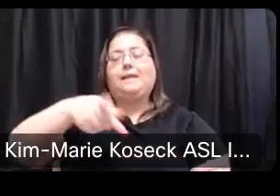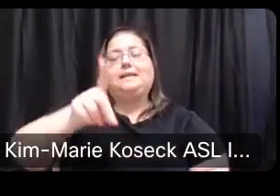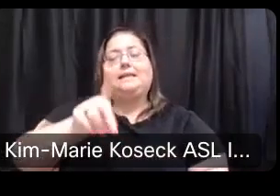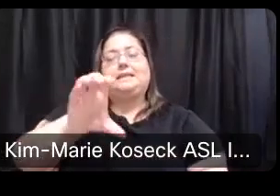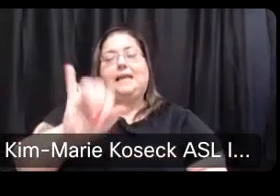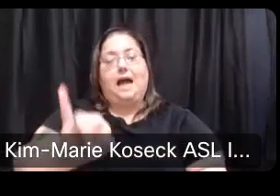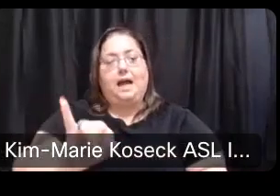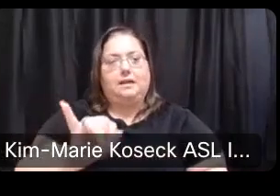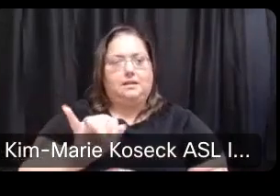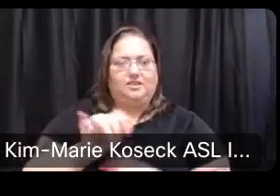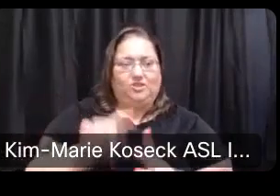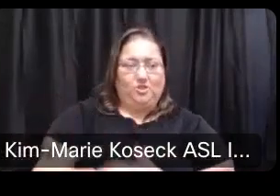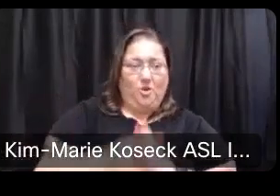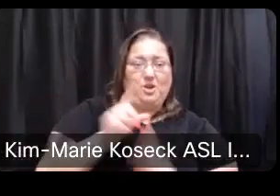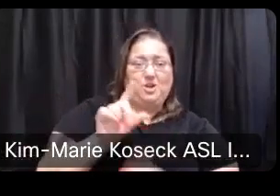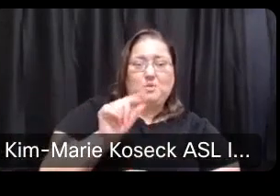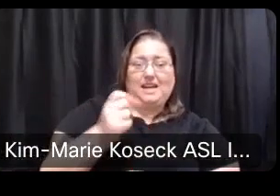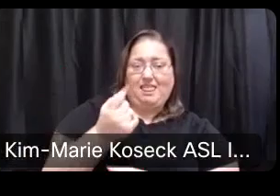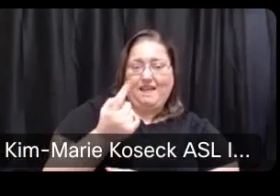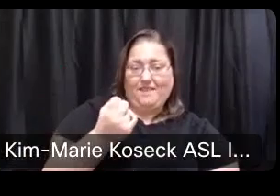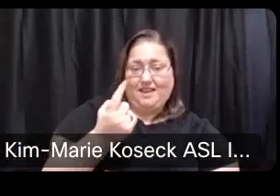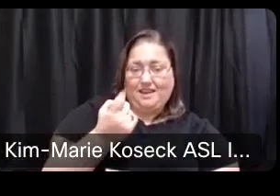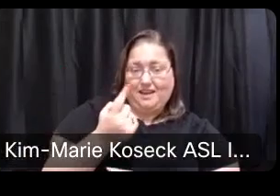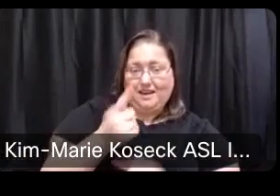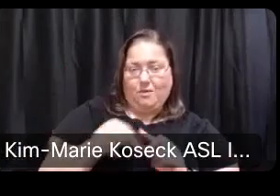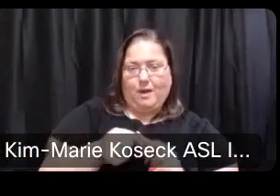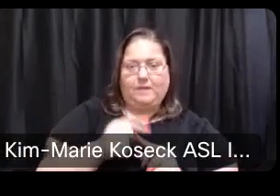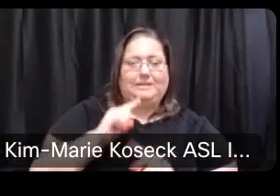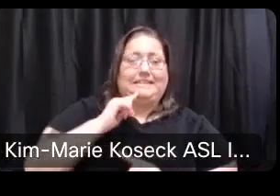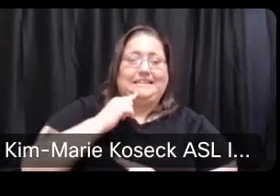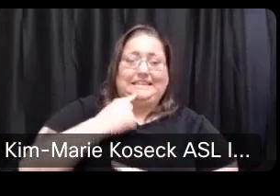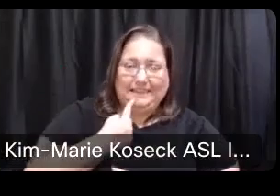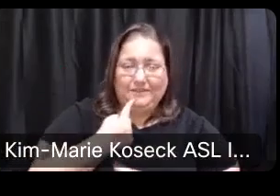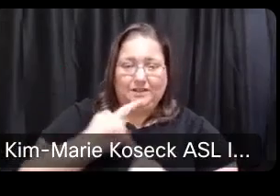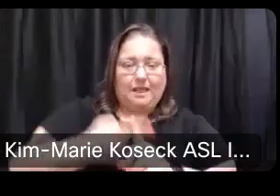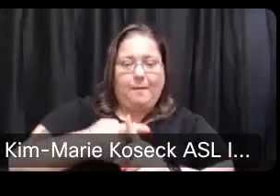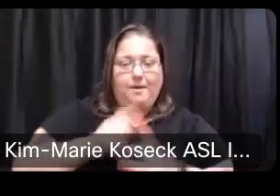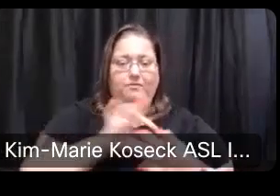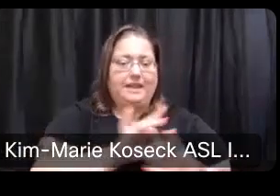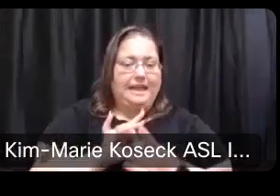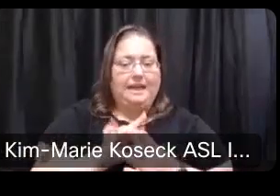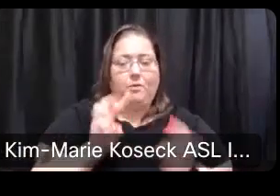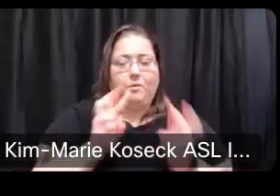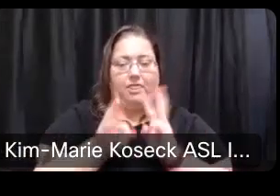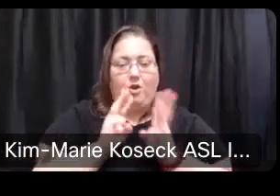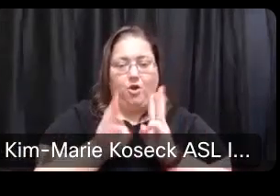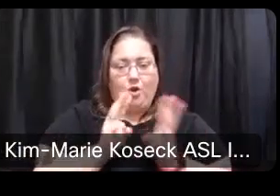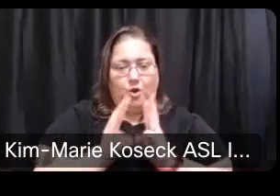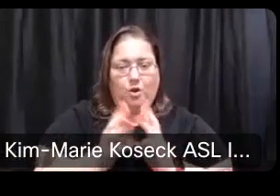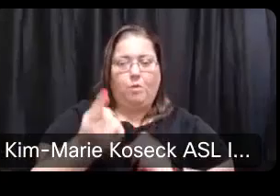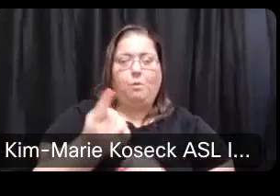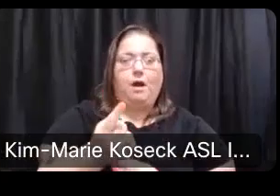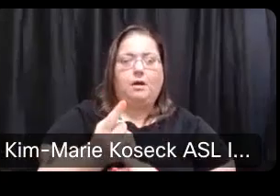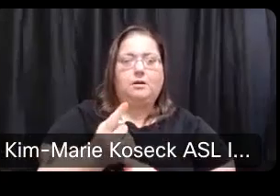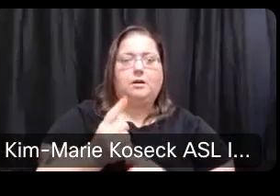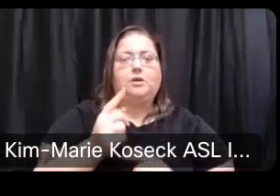to 2011 when there were a couple of severe climate-related weather events. One was